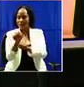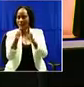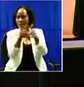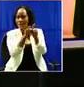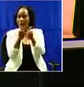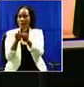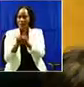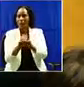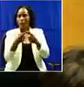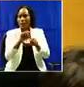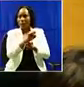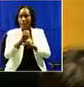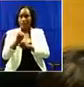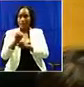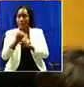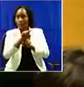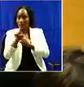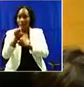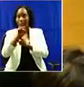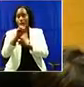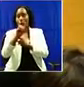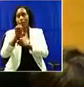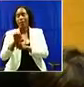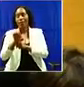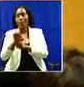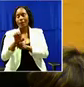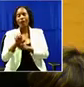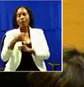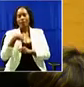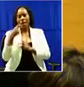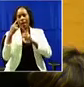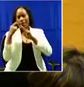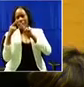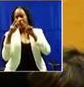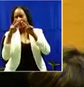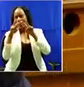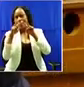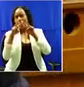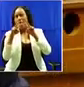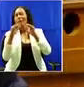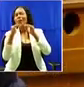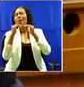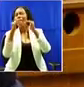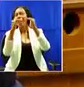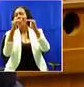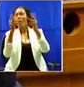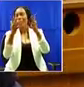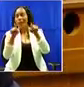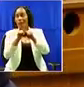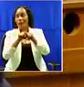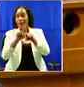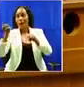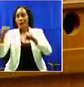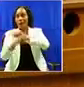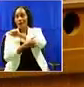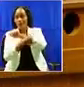of our SOEs. And I envision a stage where, like what other countries have done, like